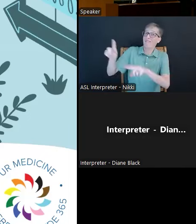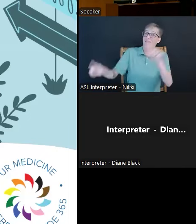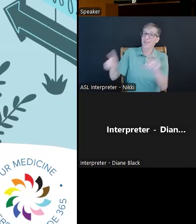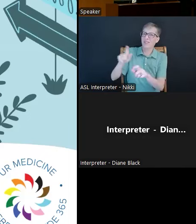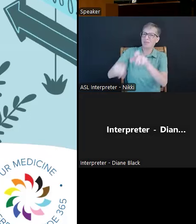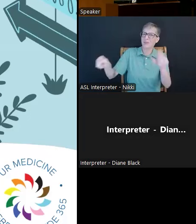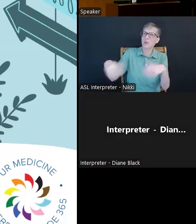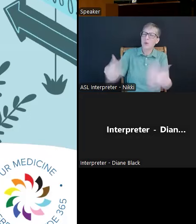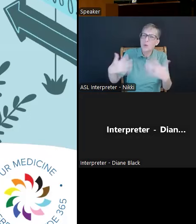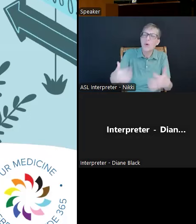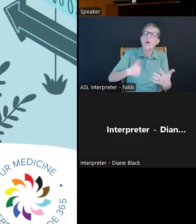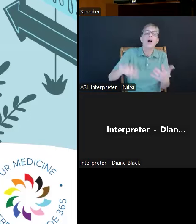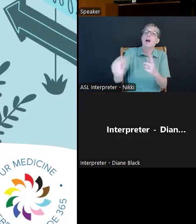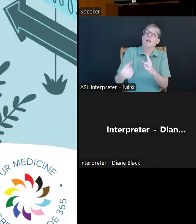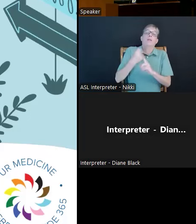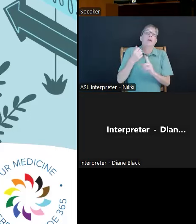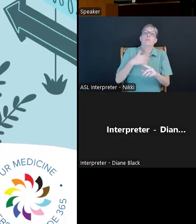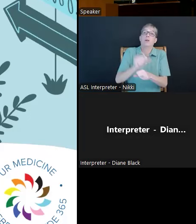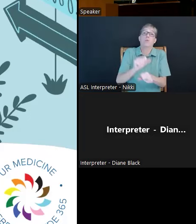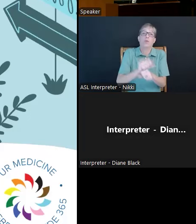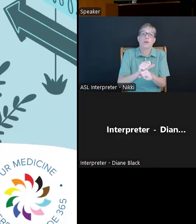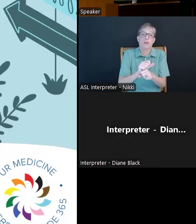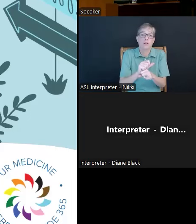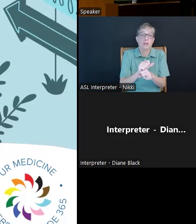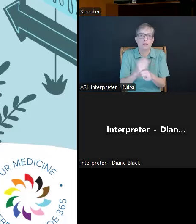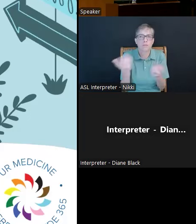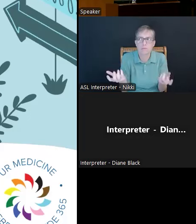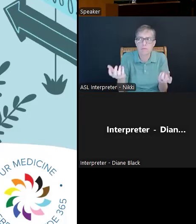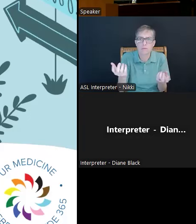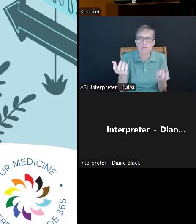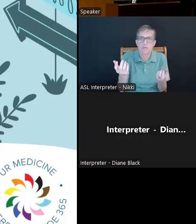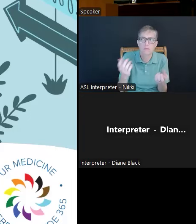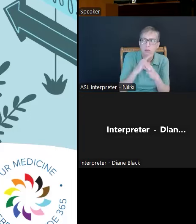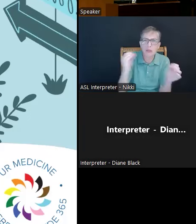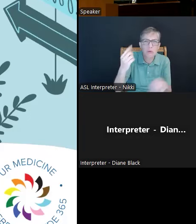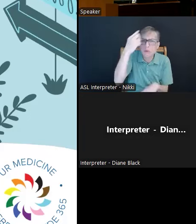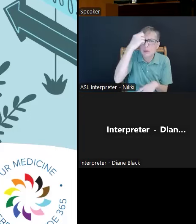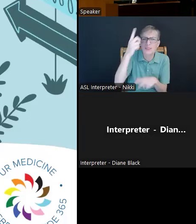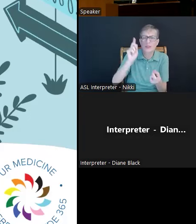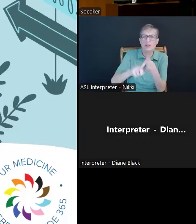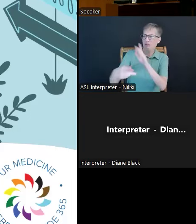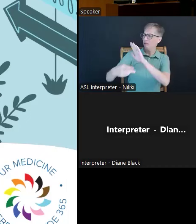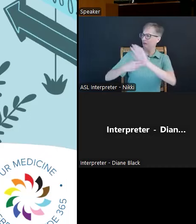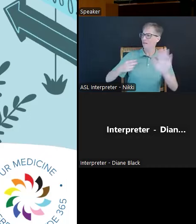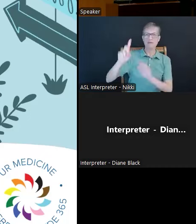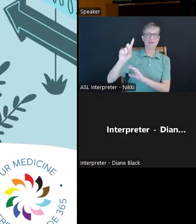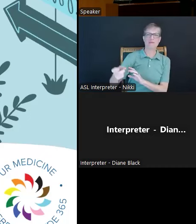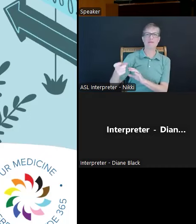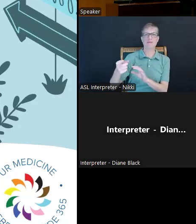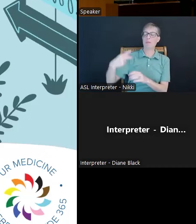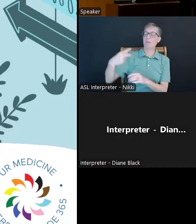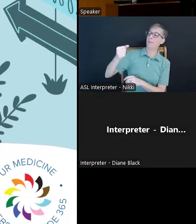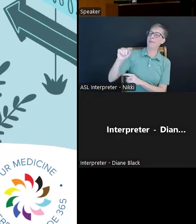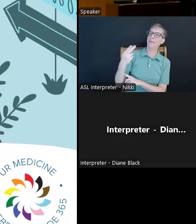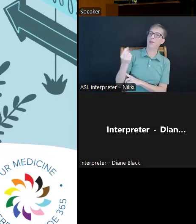my work because it makes no sense anymore pathologizing an identity. And then I recognize legalized discrimination, and it's